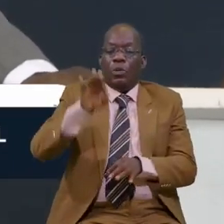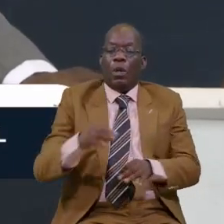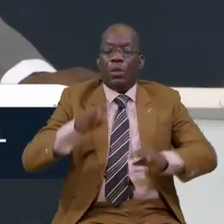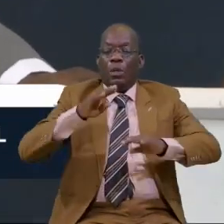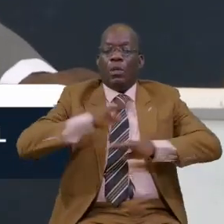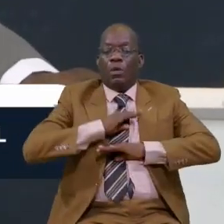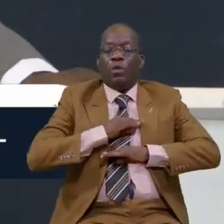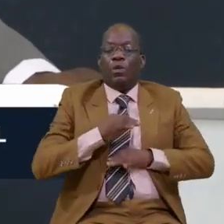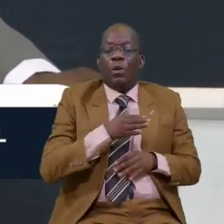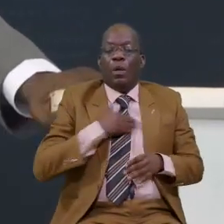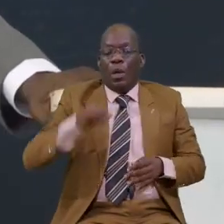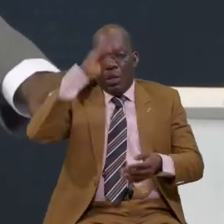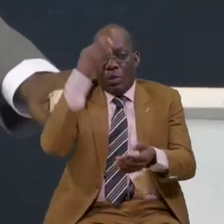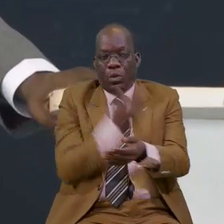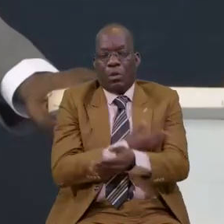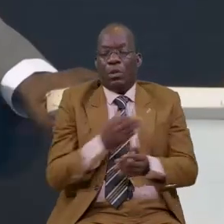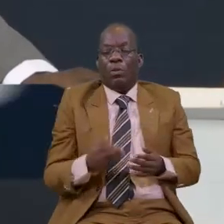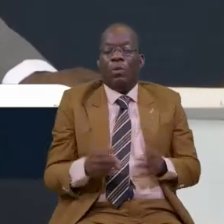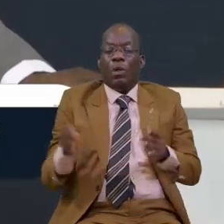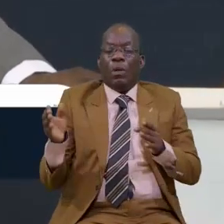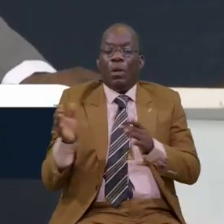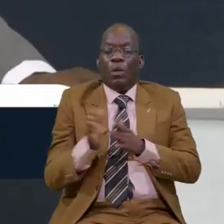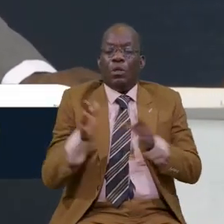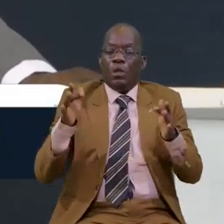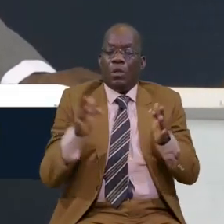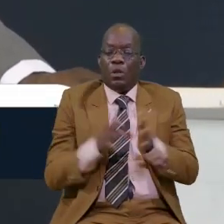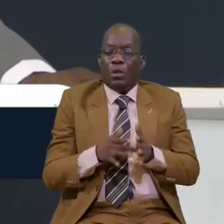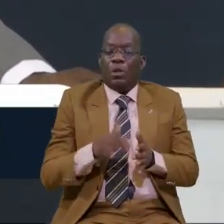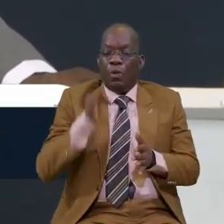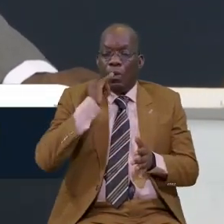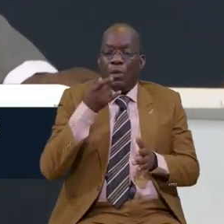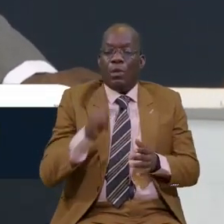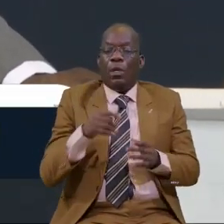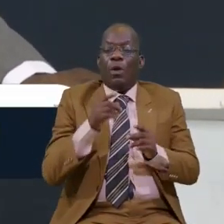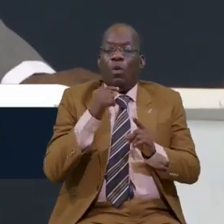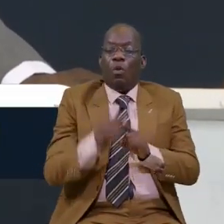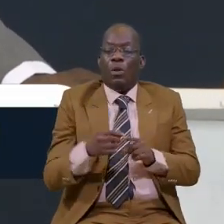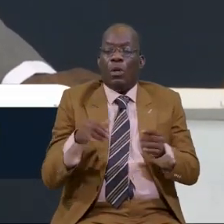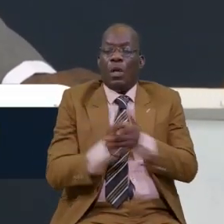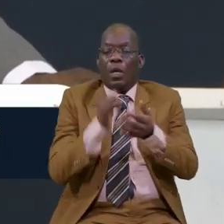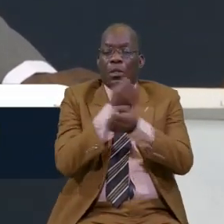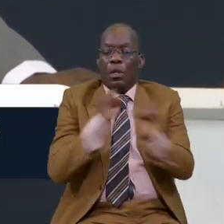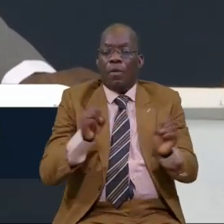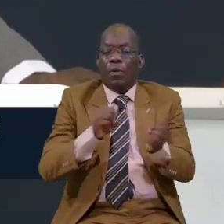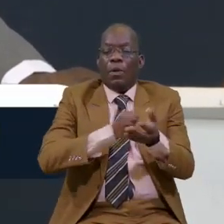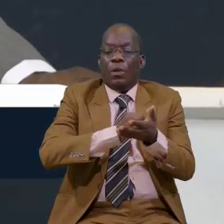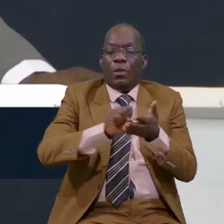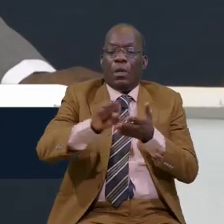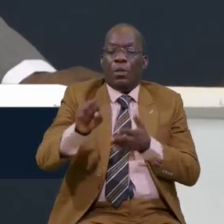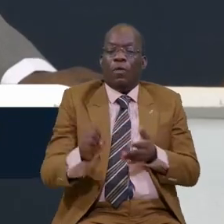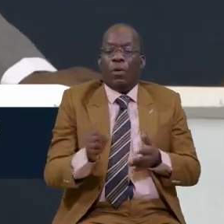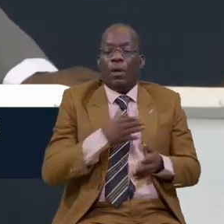two, Jesus is the word that saves, sanctifies, and